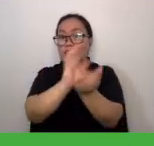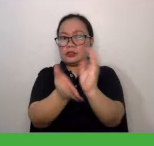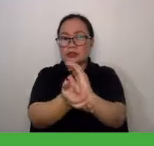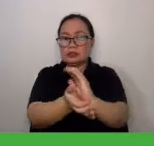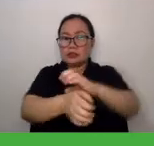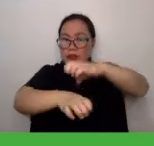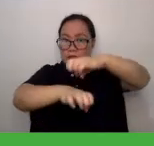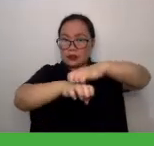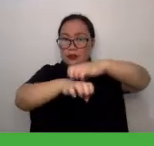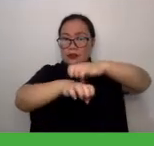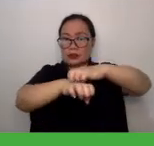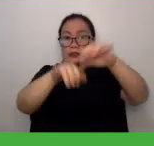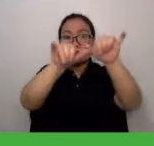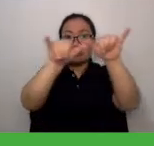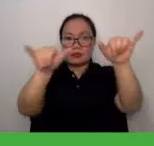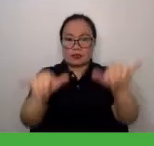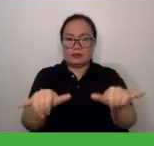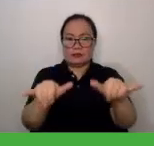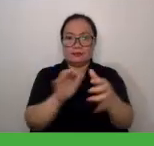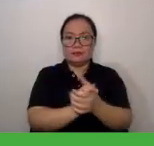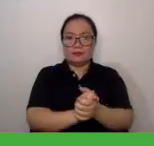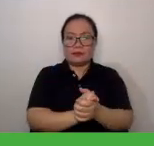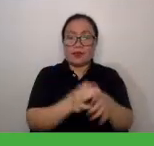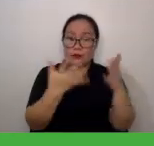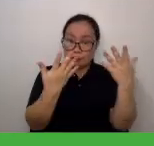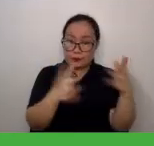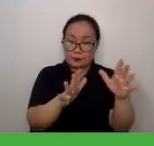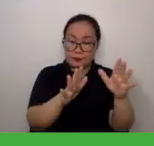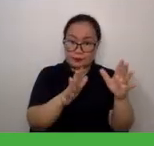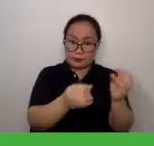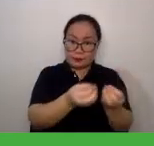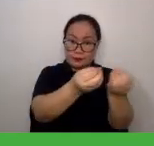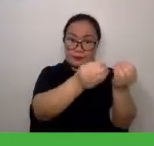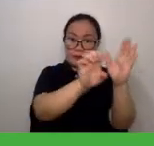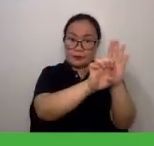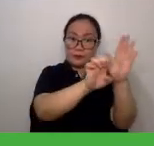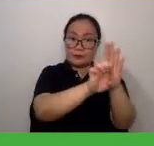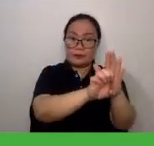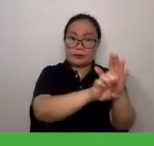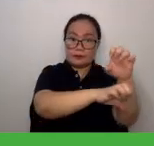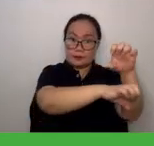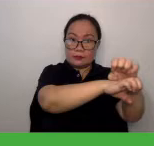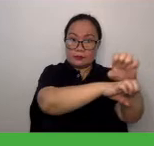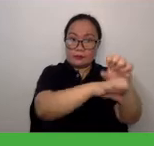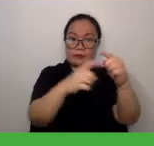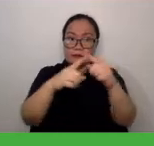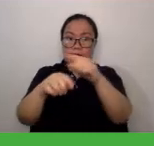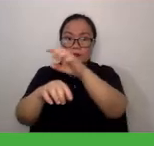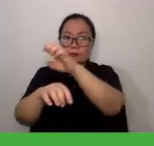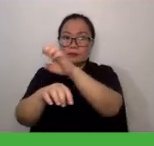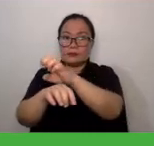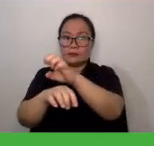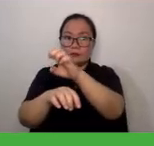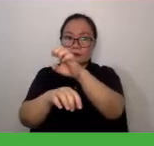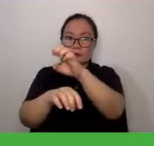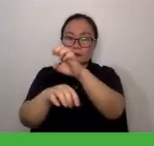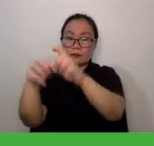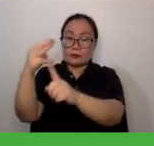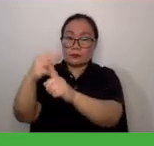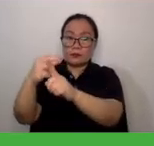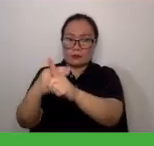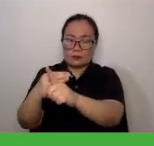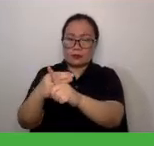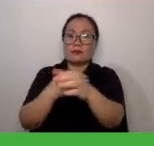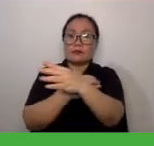ko magbigay ng example ng conversion ng English to English, we will proceed to the conversion